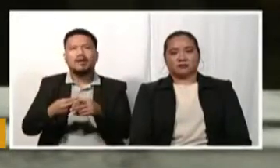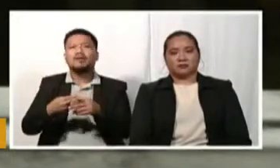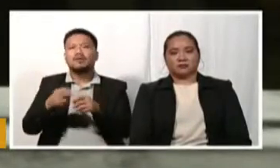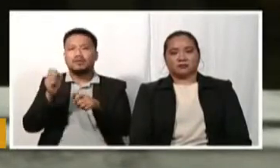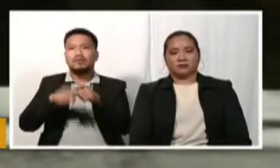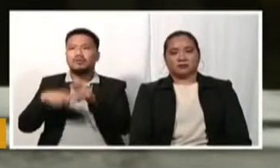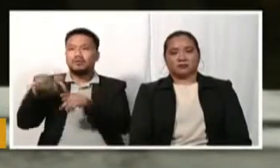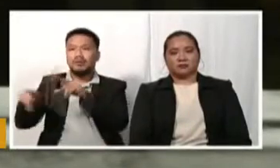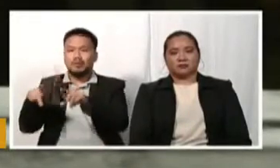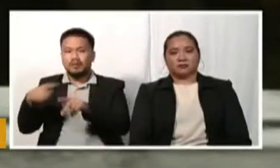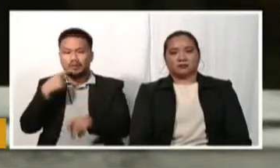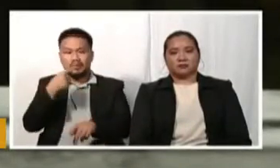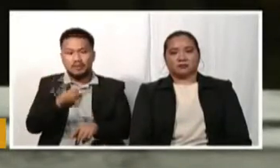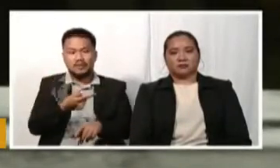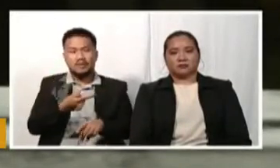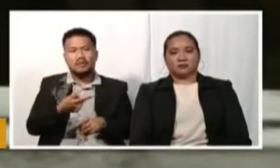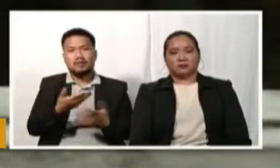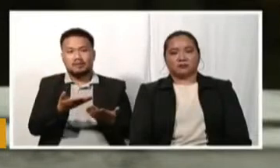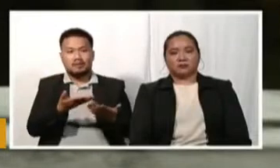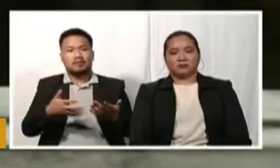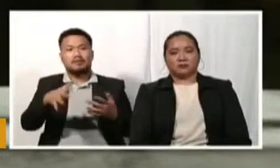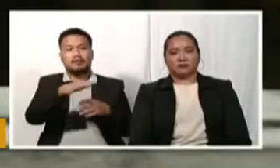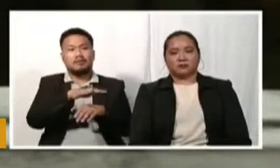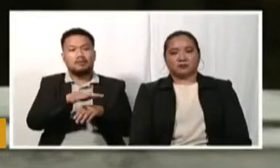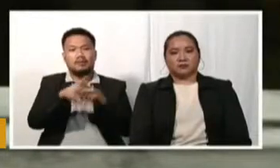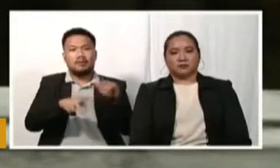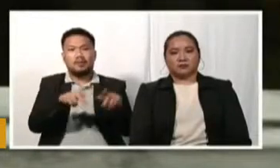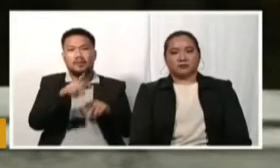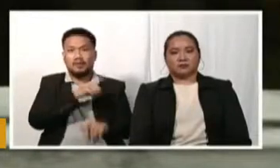yet they had to leave their land.